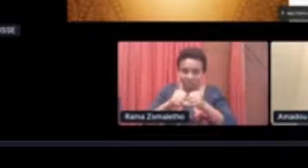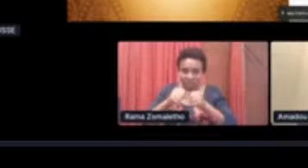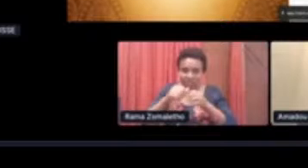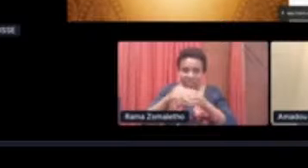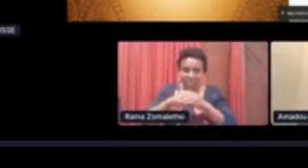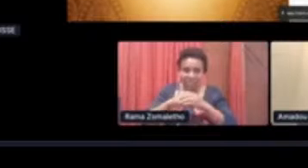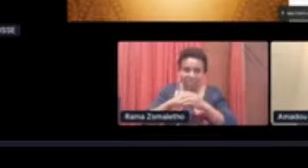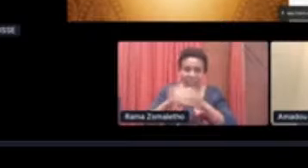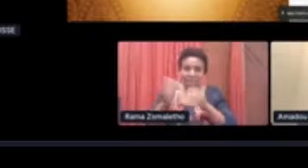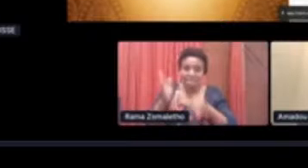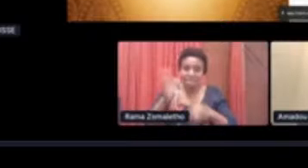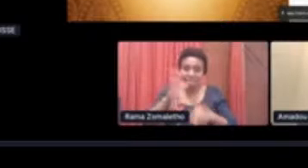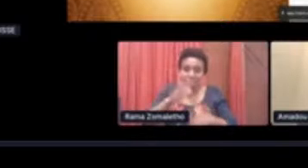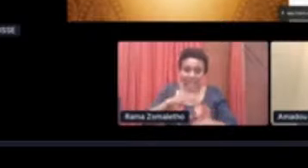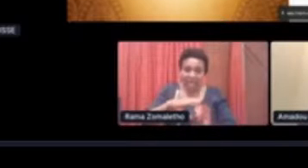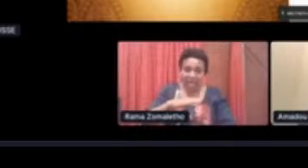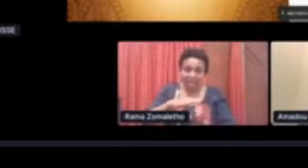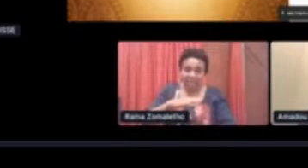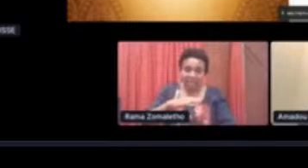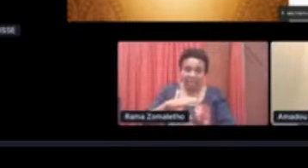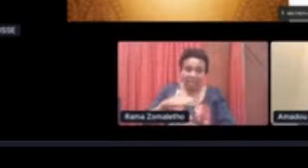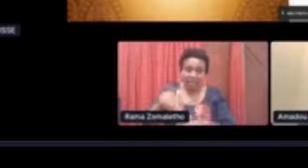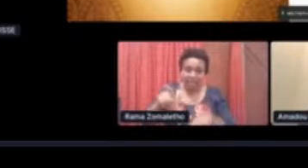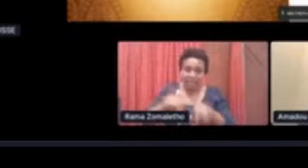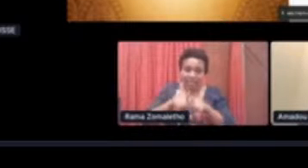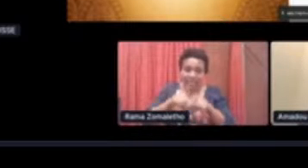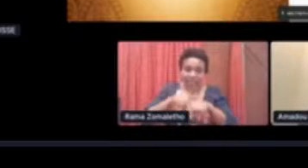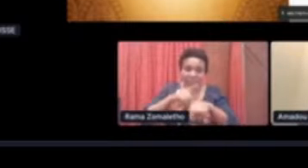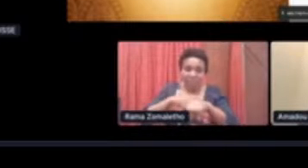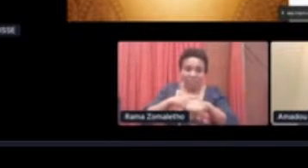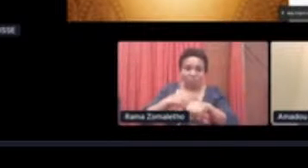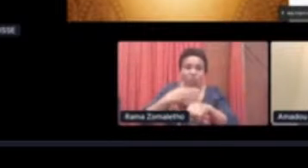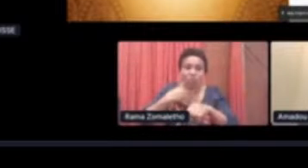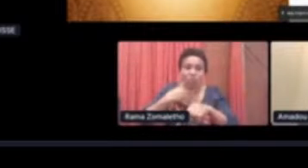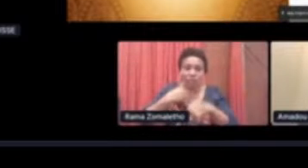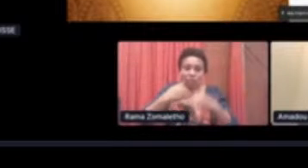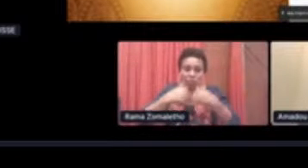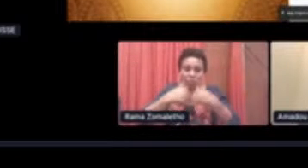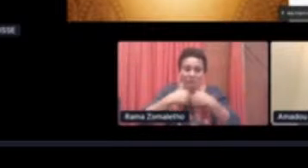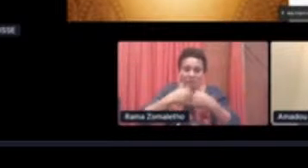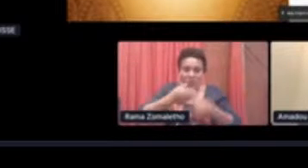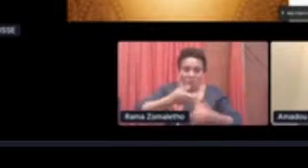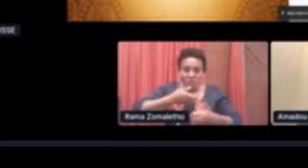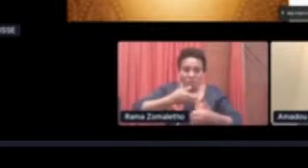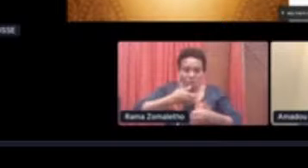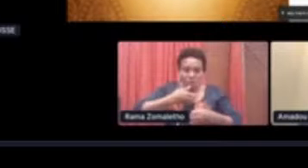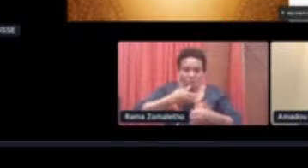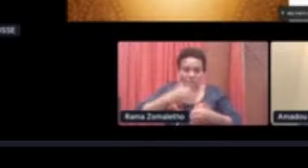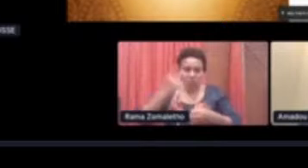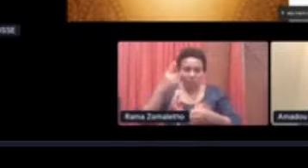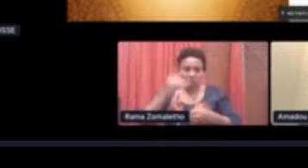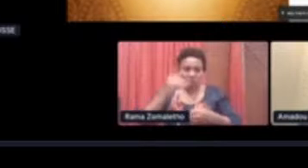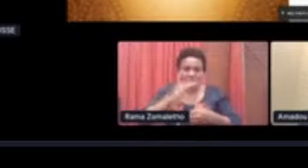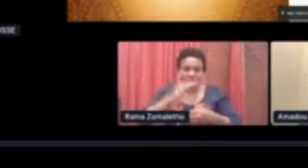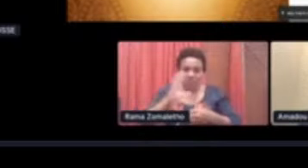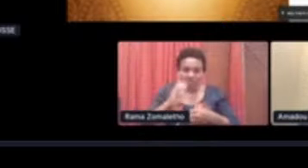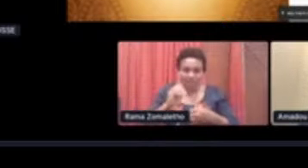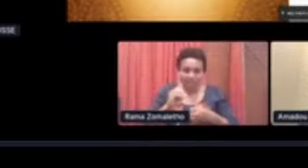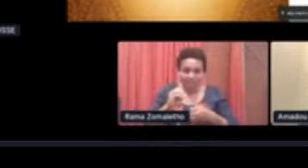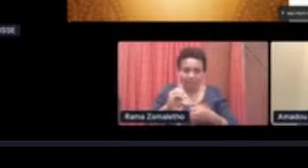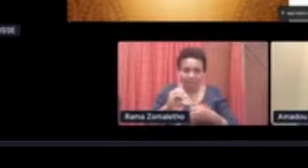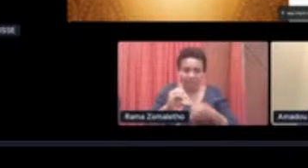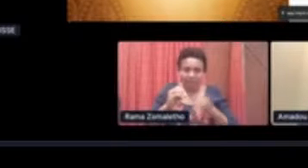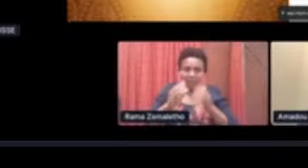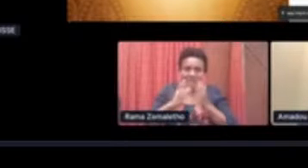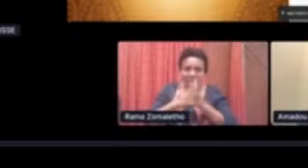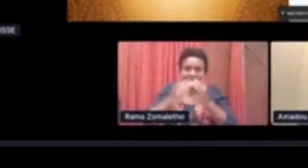back, and at that time, we wanted to have our own narrative for Africa's development. And in